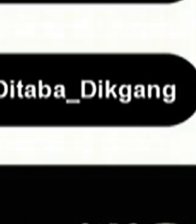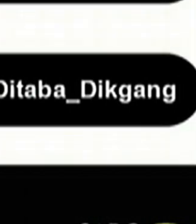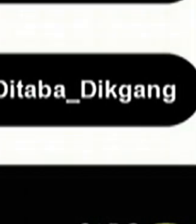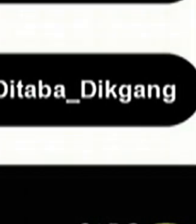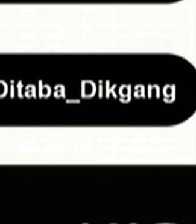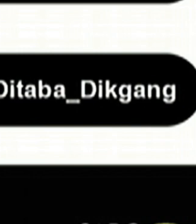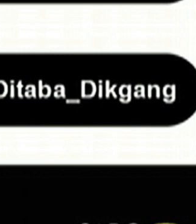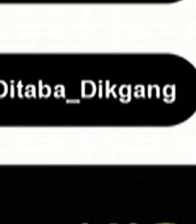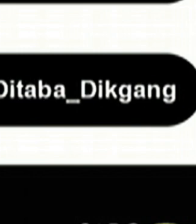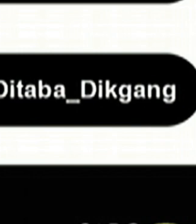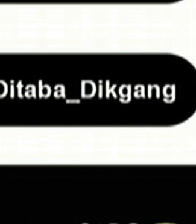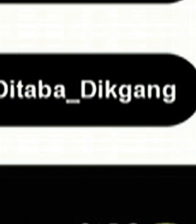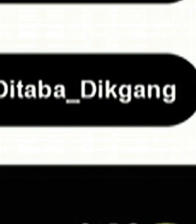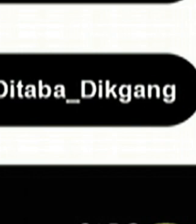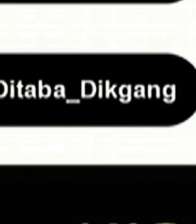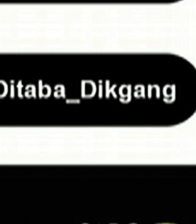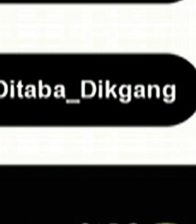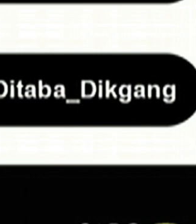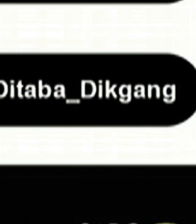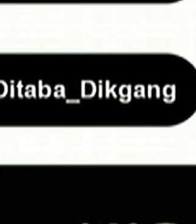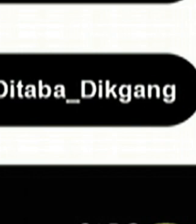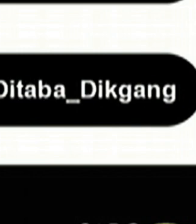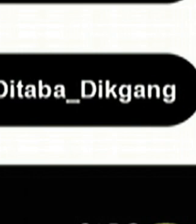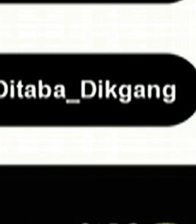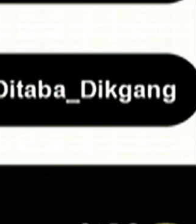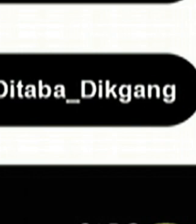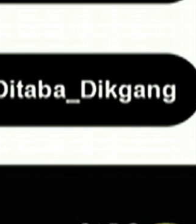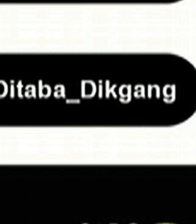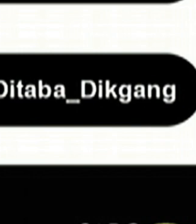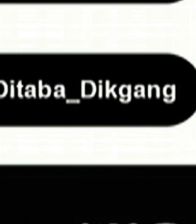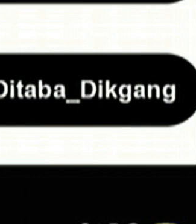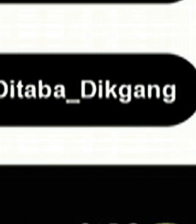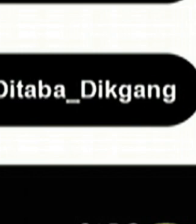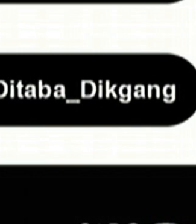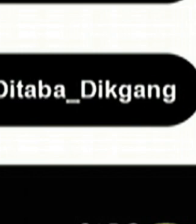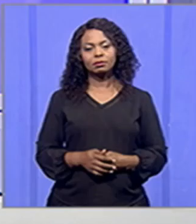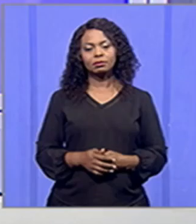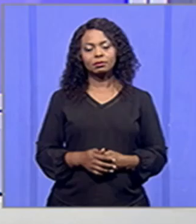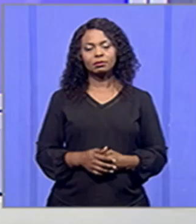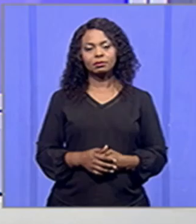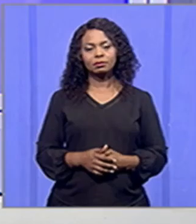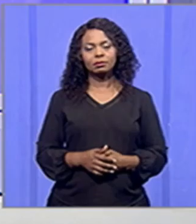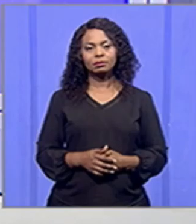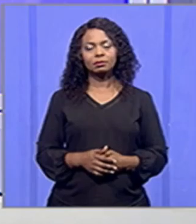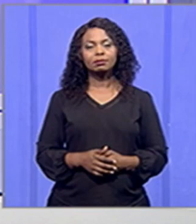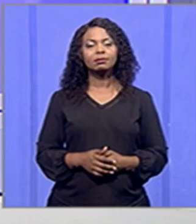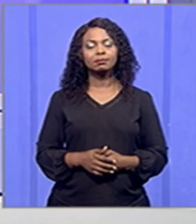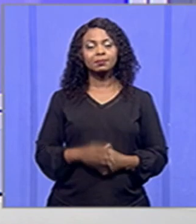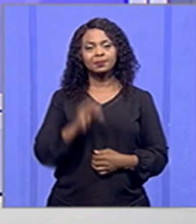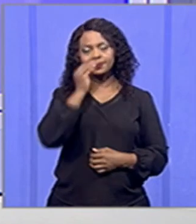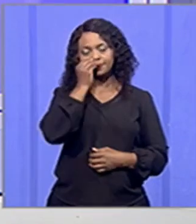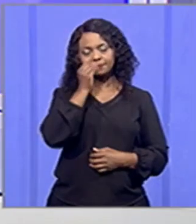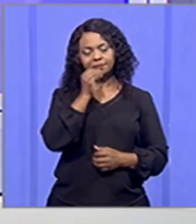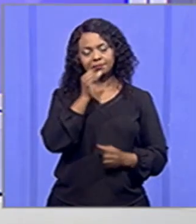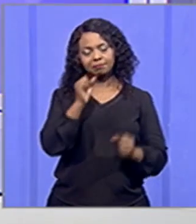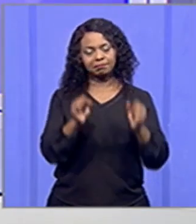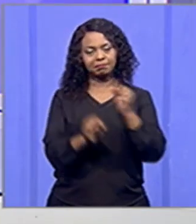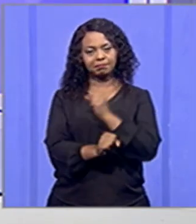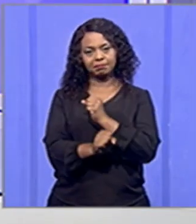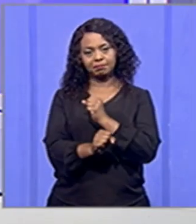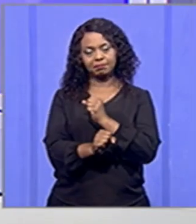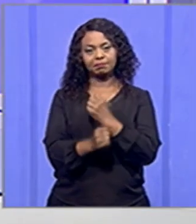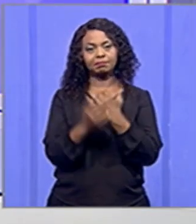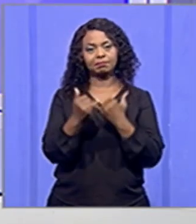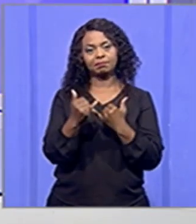re gone ka SABC ditaba_dikgang le mo WhatsApp re gone Tine di le kalo sa maitsiboa ano kgaso